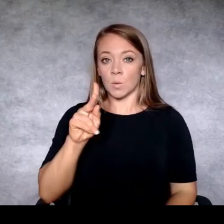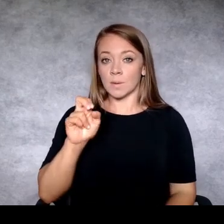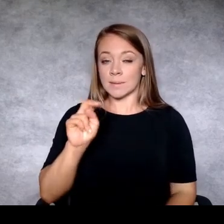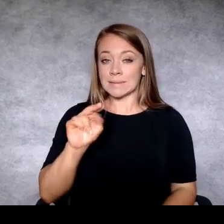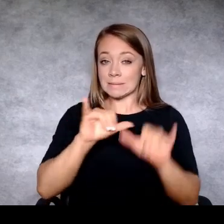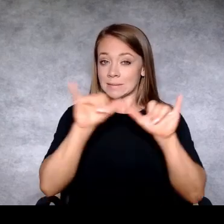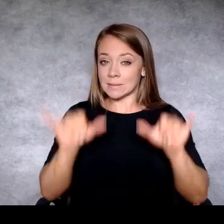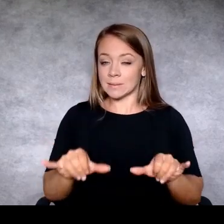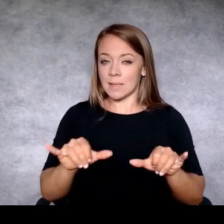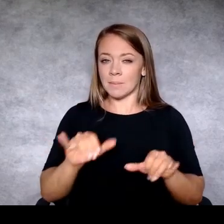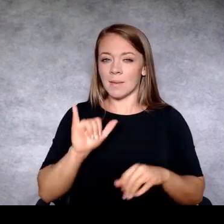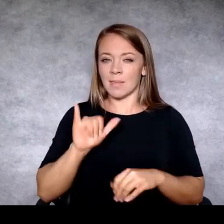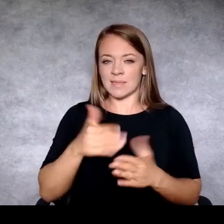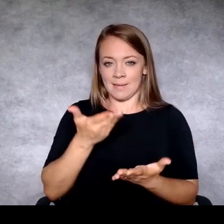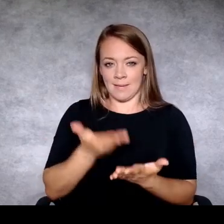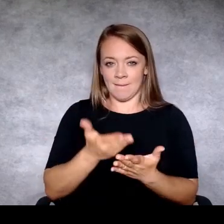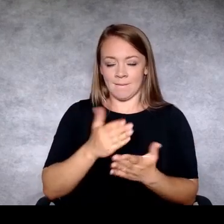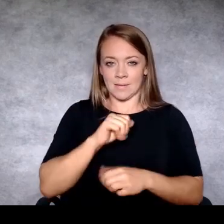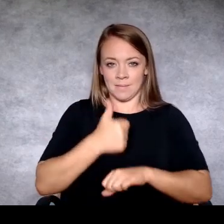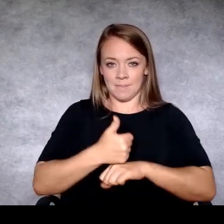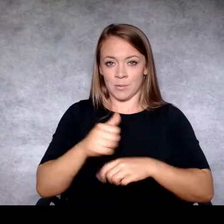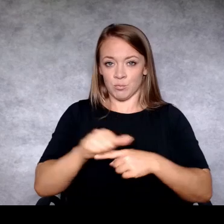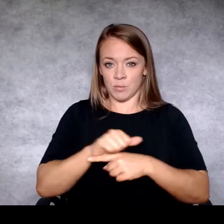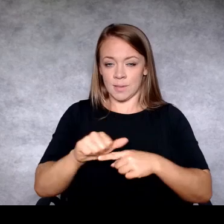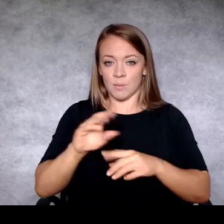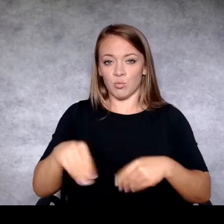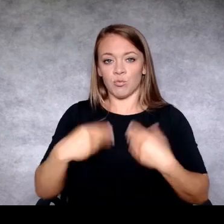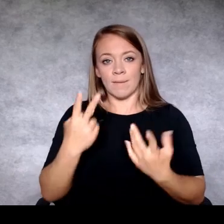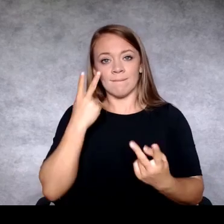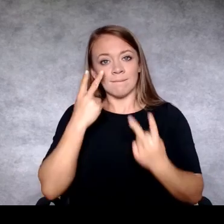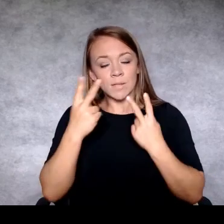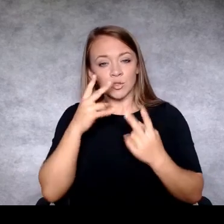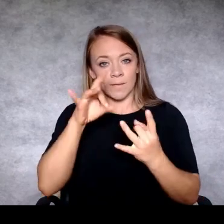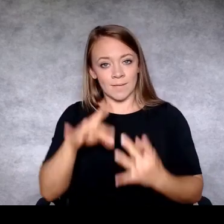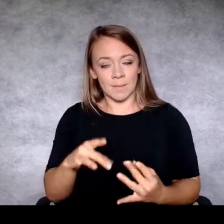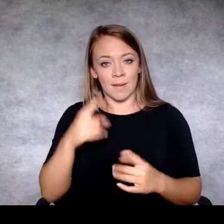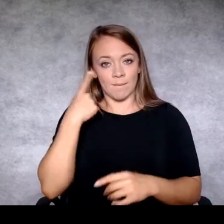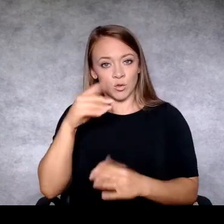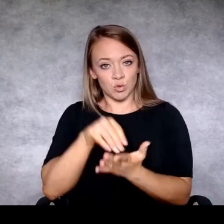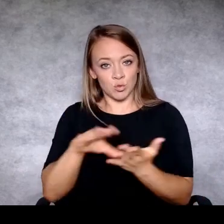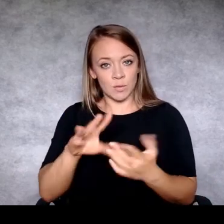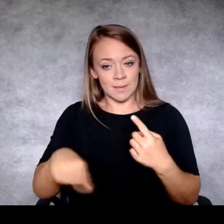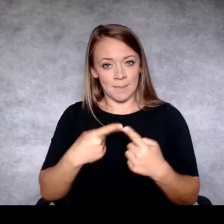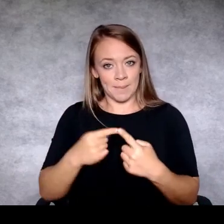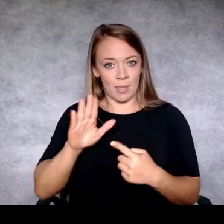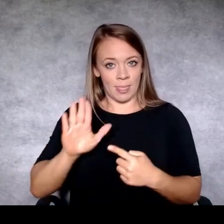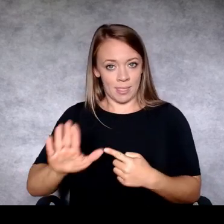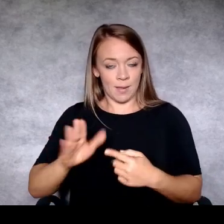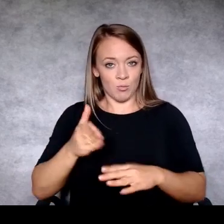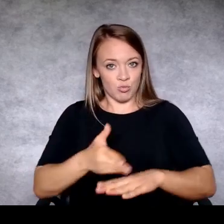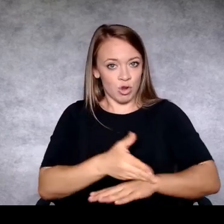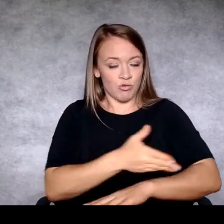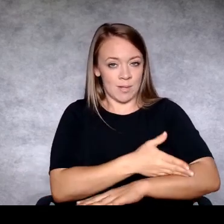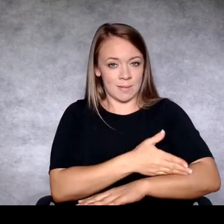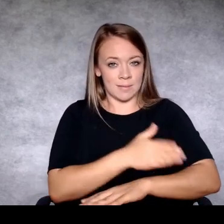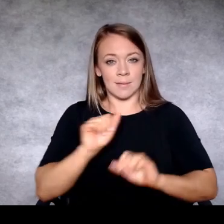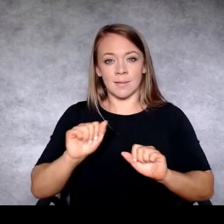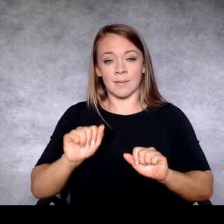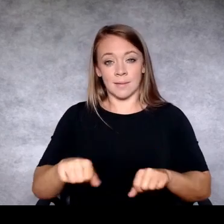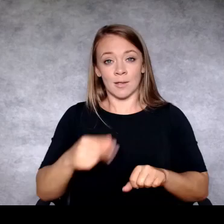Token systems are an evidence-based practice that provide visual feedback for students on their progress. They can also serve